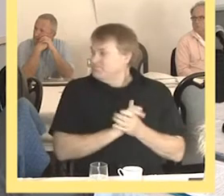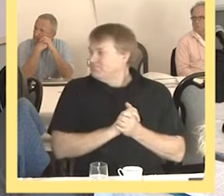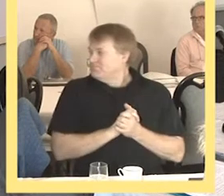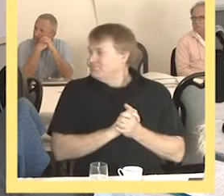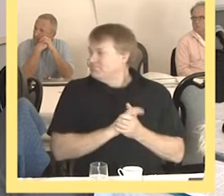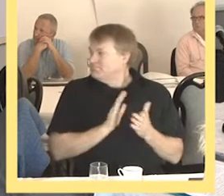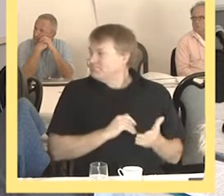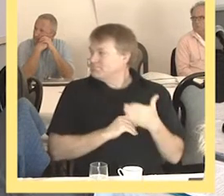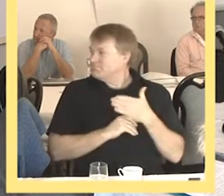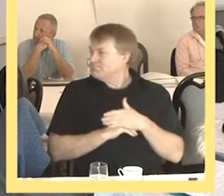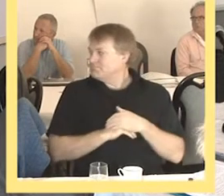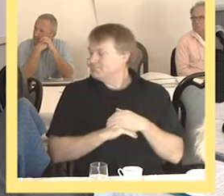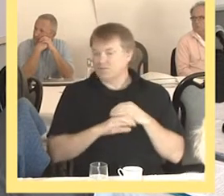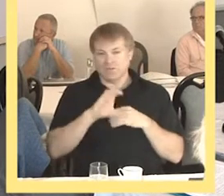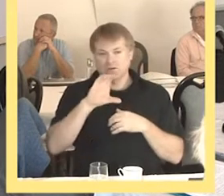So